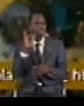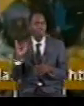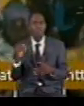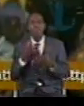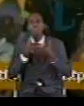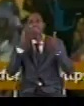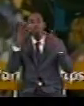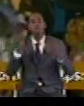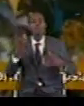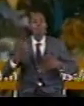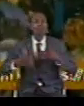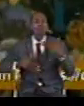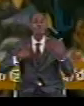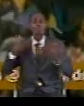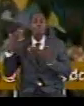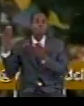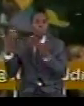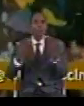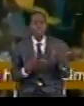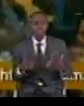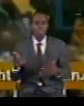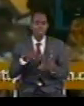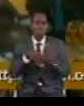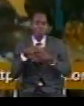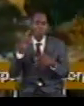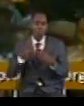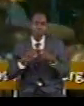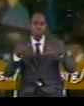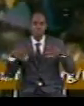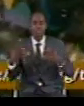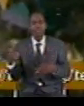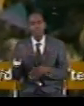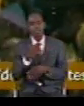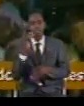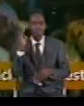bring them out to share their testimonies.